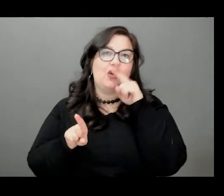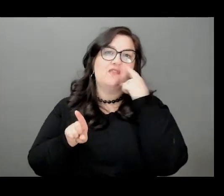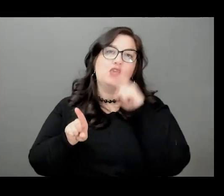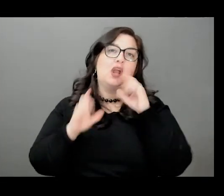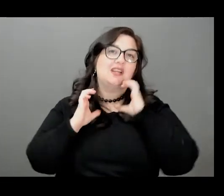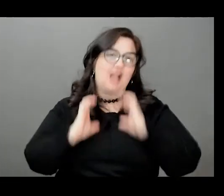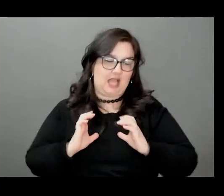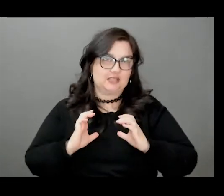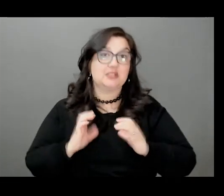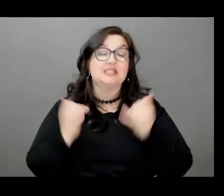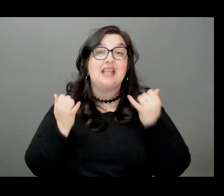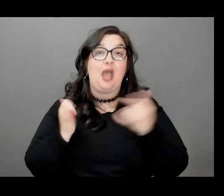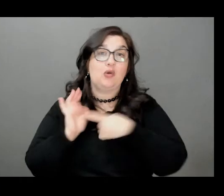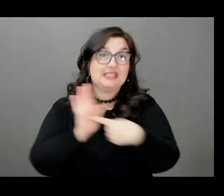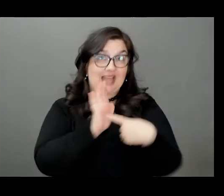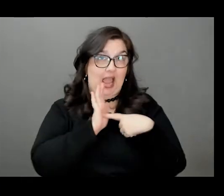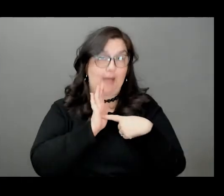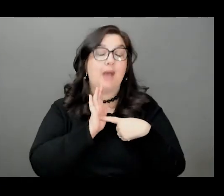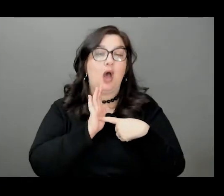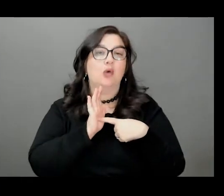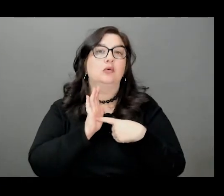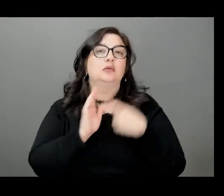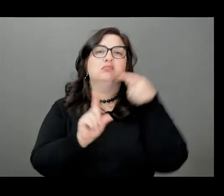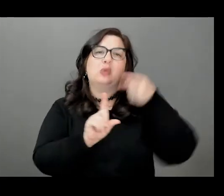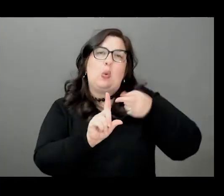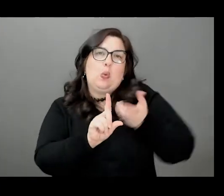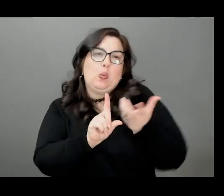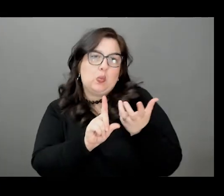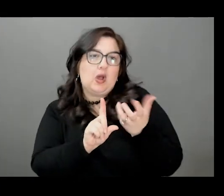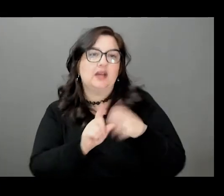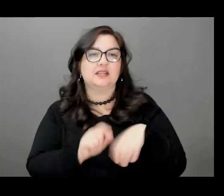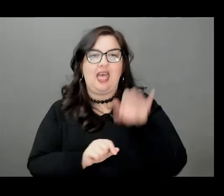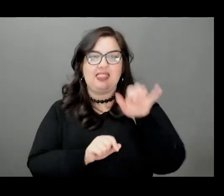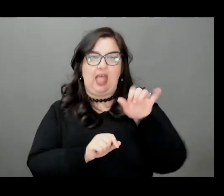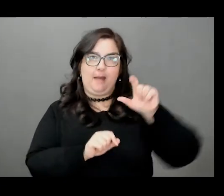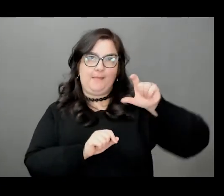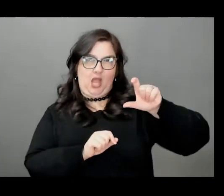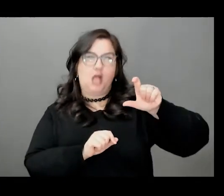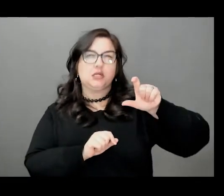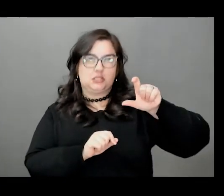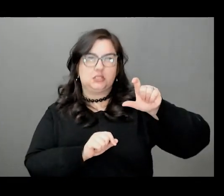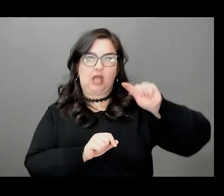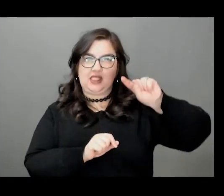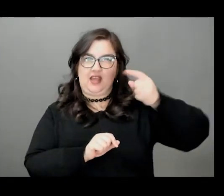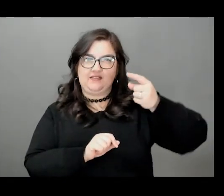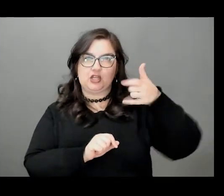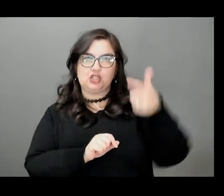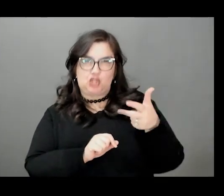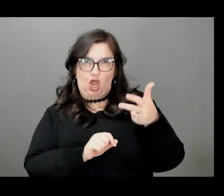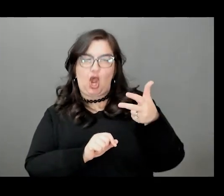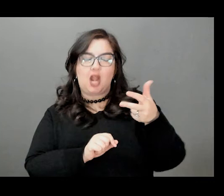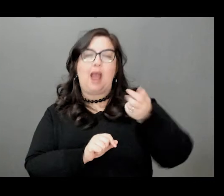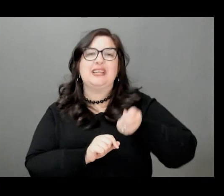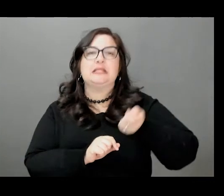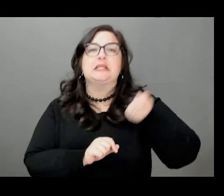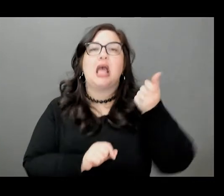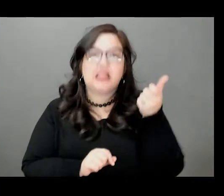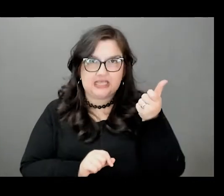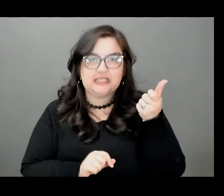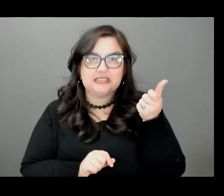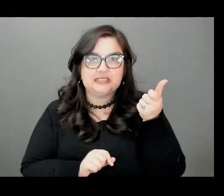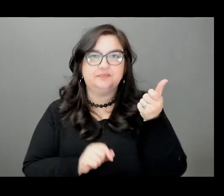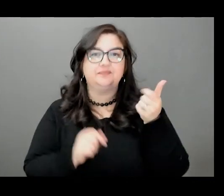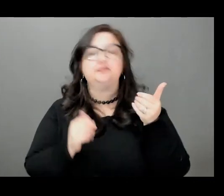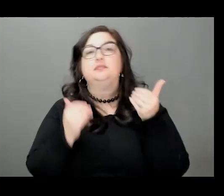and the overall cost for the customer. So now, just for the purpose of this demo, I'm going to just delete this